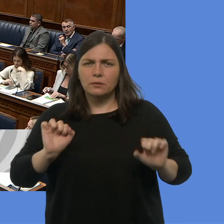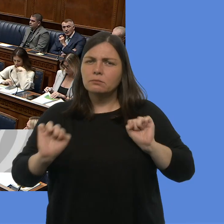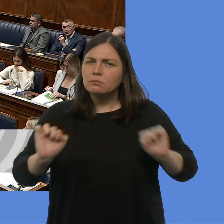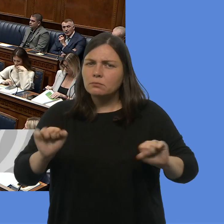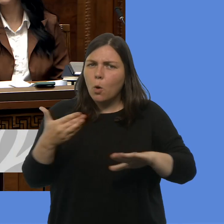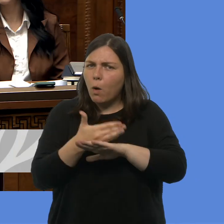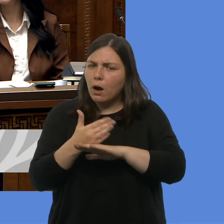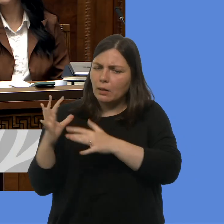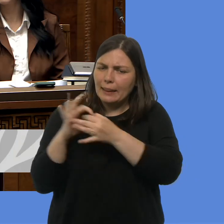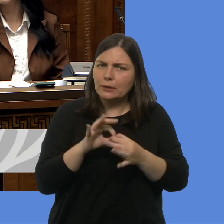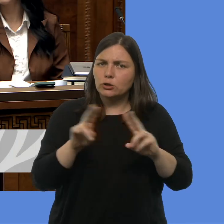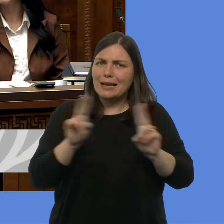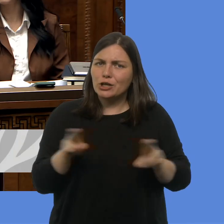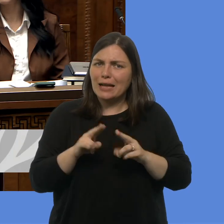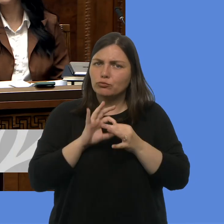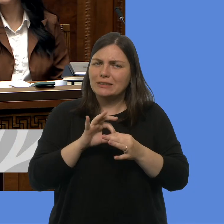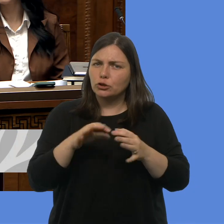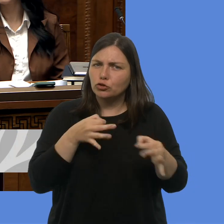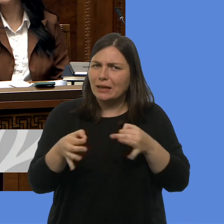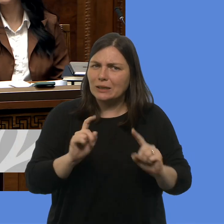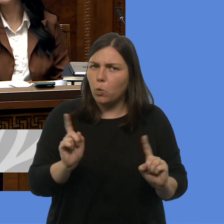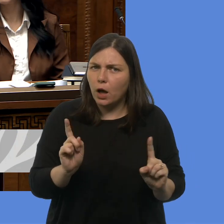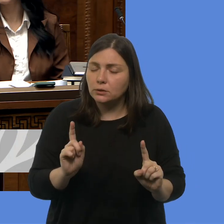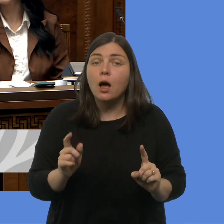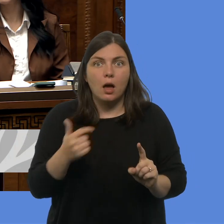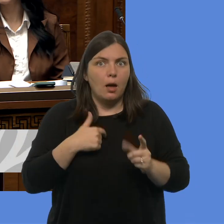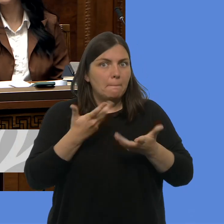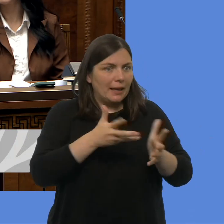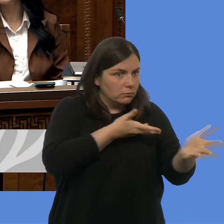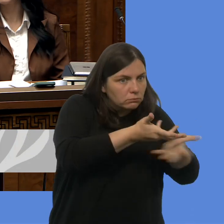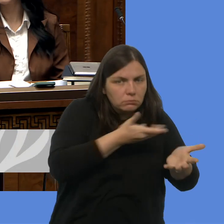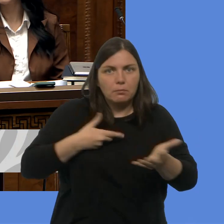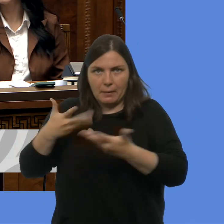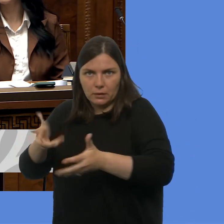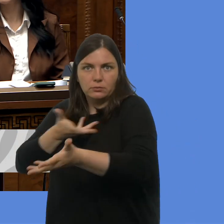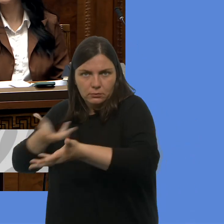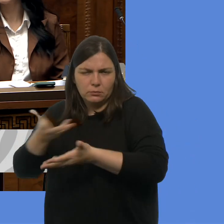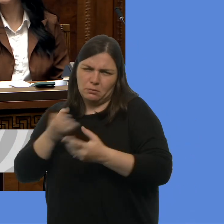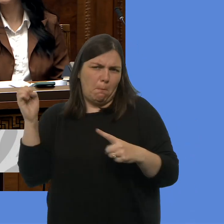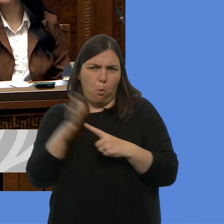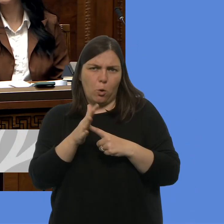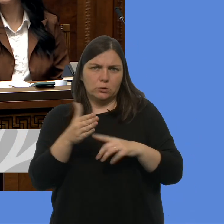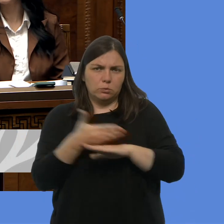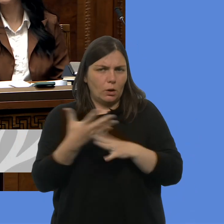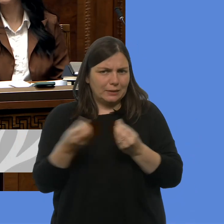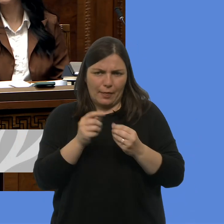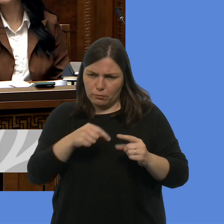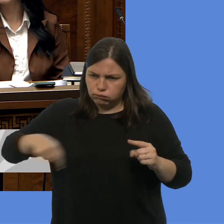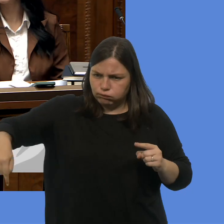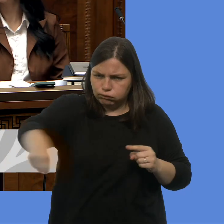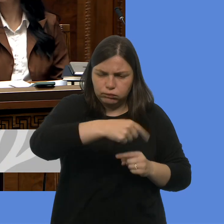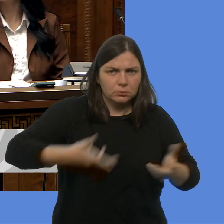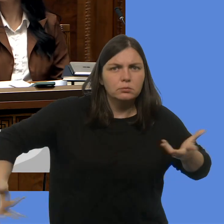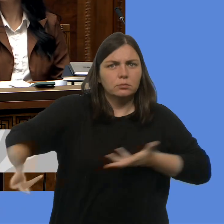There's been considerable amount of engagement across all of these bodies because it's important, as I said earlier, that we join up all the dots. There's a lot of work happening both at an Invest NI